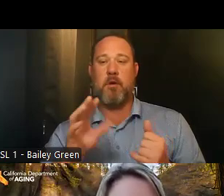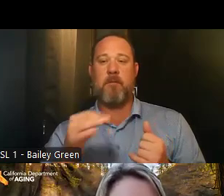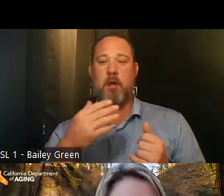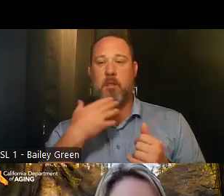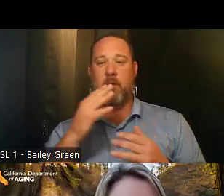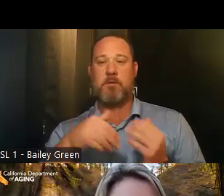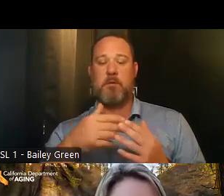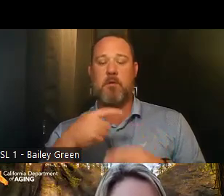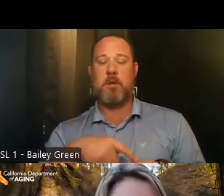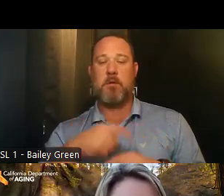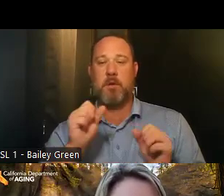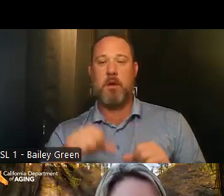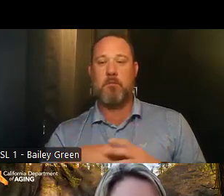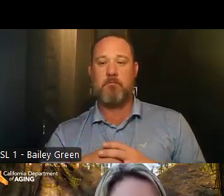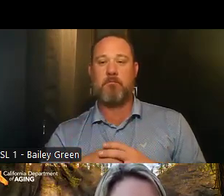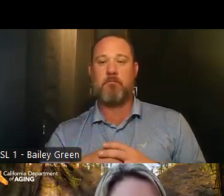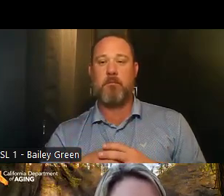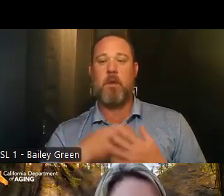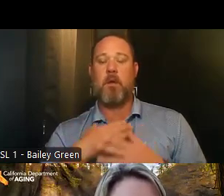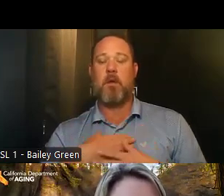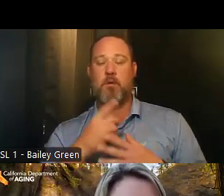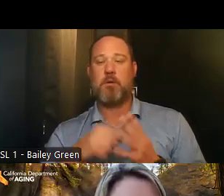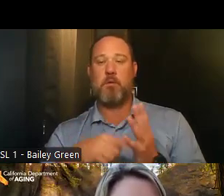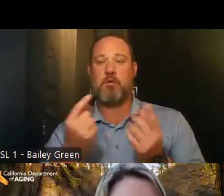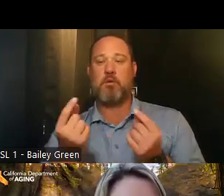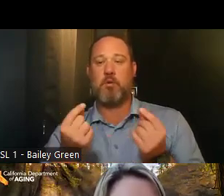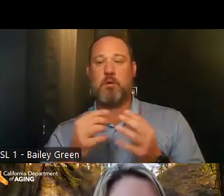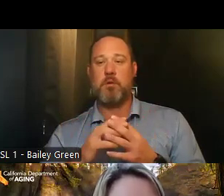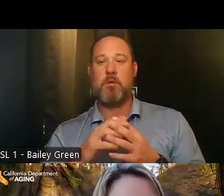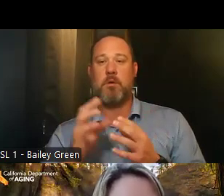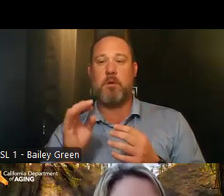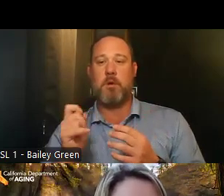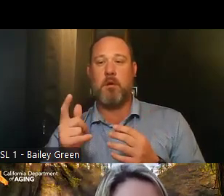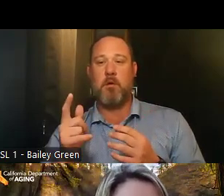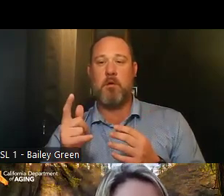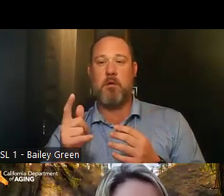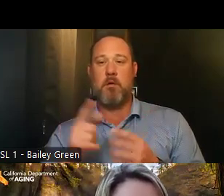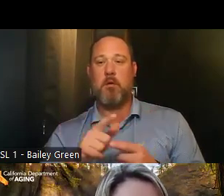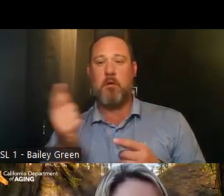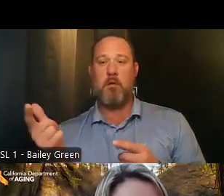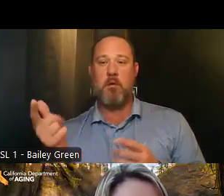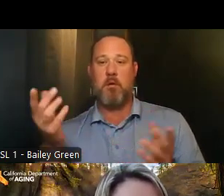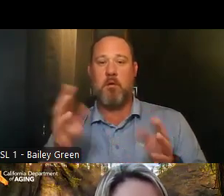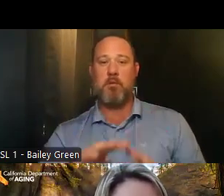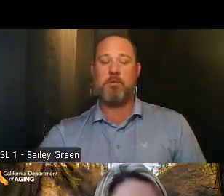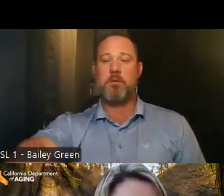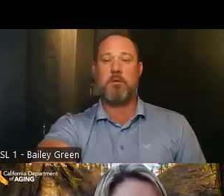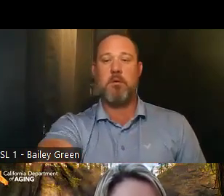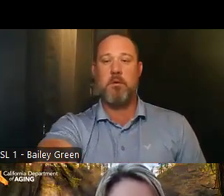all times that we can, and just appreciate what you're doing. So Carol, I'm going to turn it back over to you to close us out.